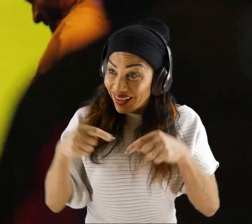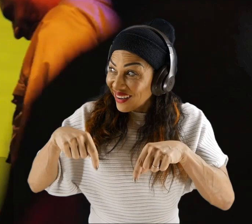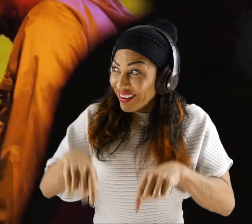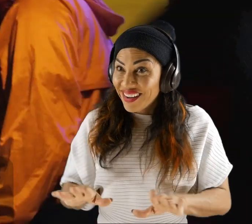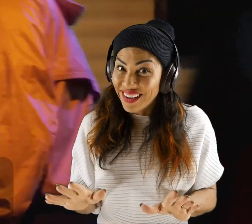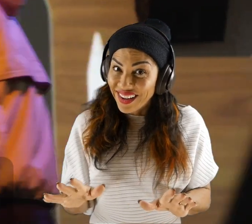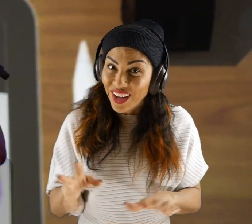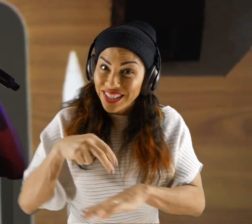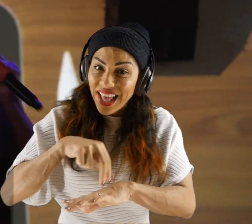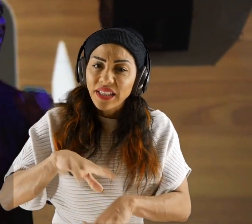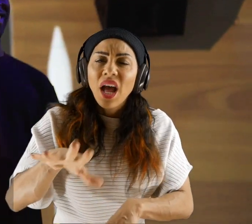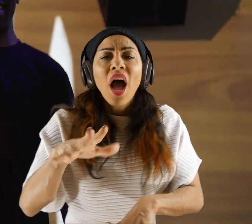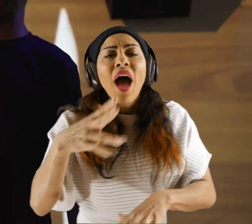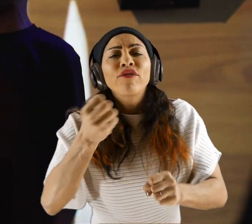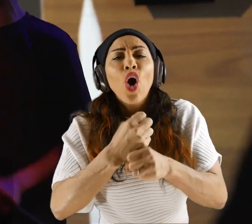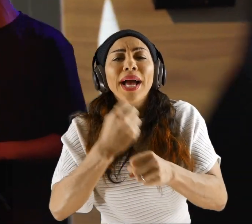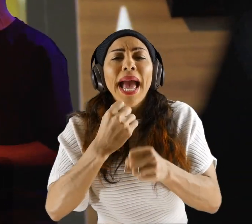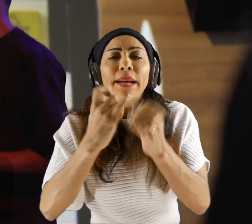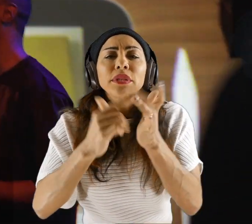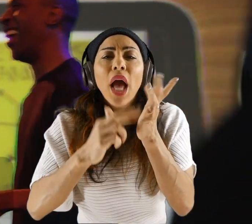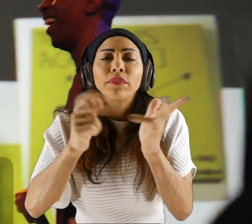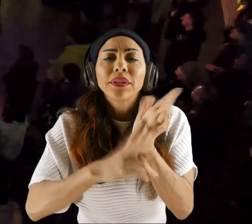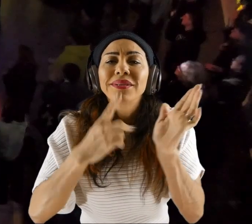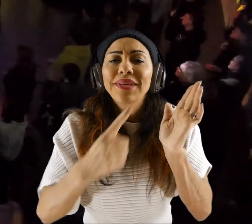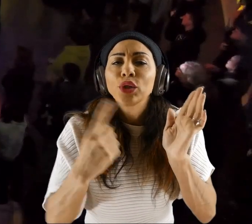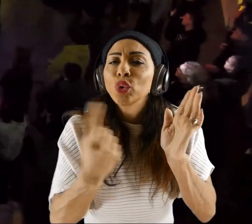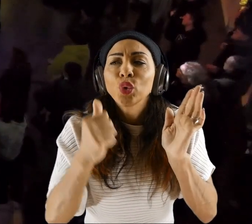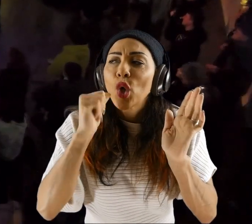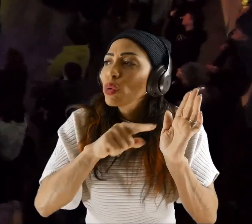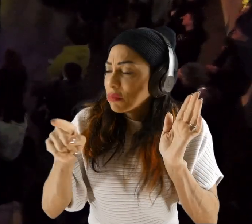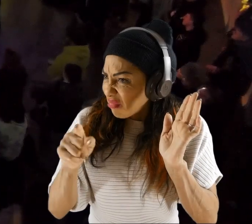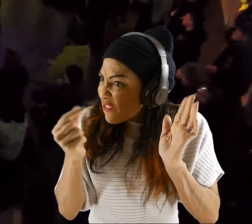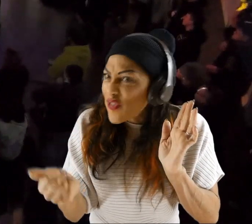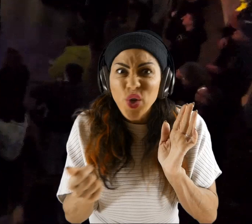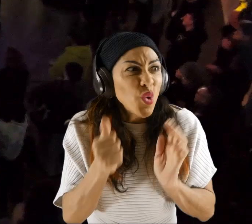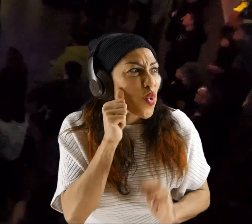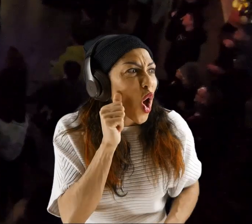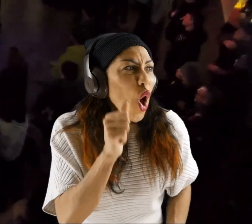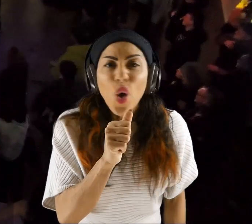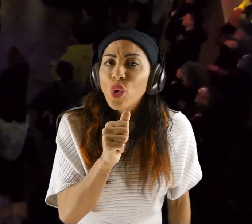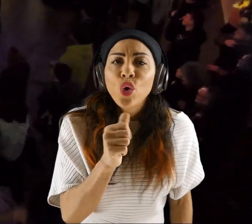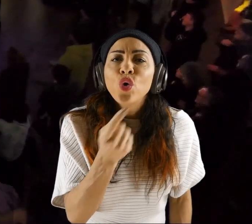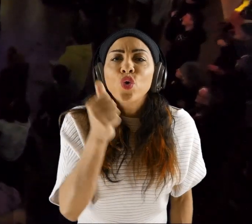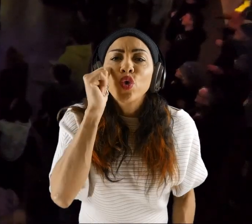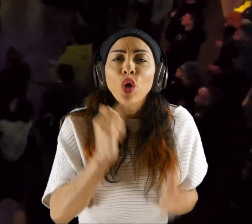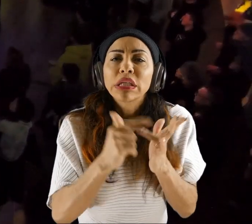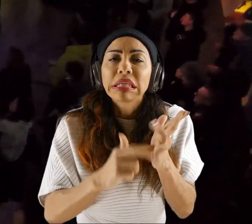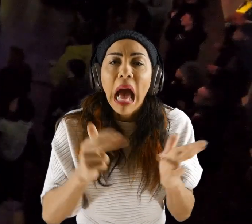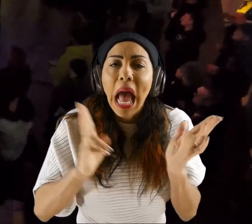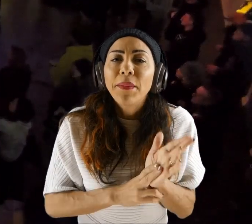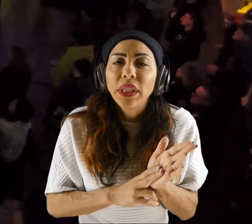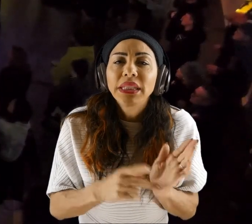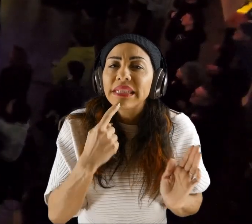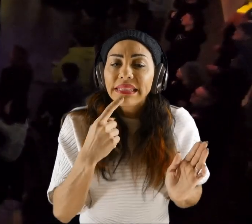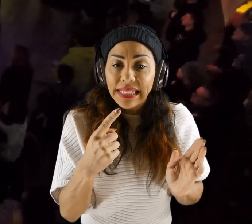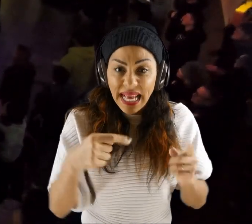Yo. It's my first time rapping on stage. Alright, I've got a game here. Who knows about Simon Says? What? Just a few of